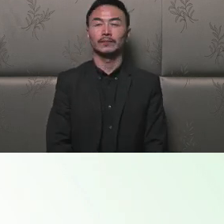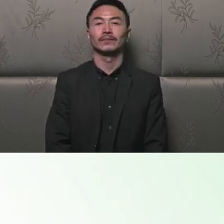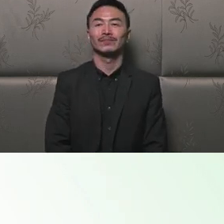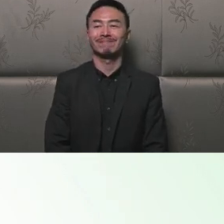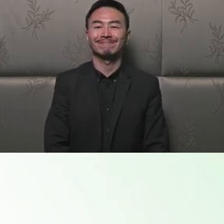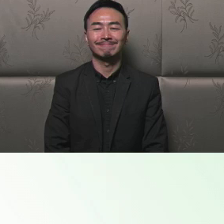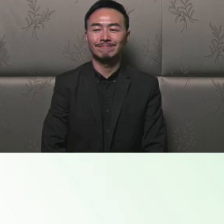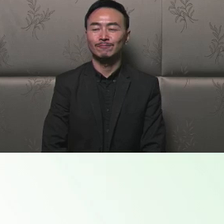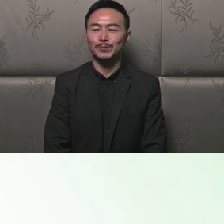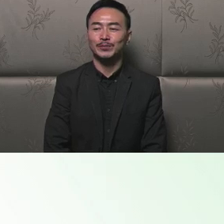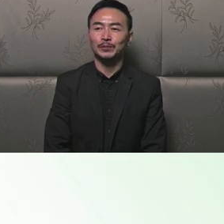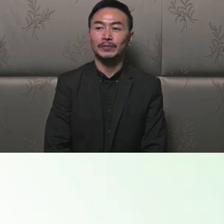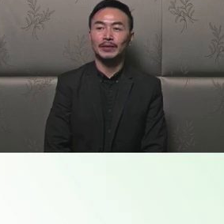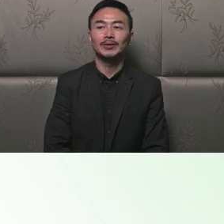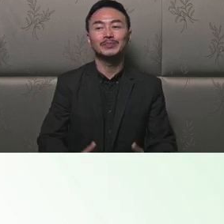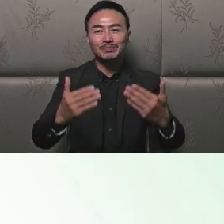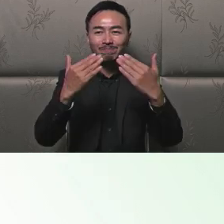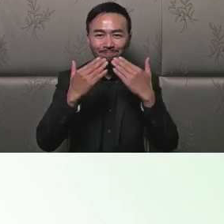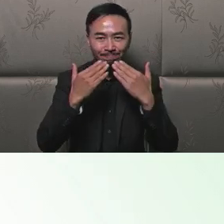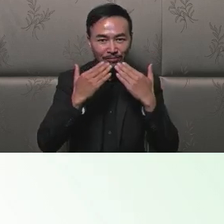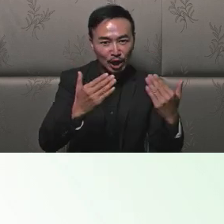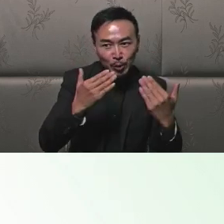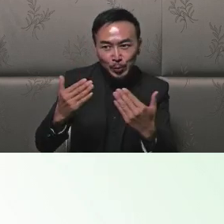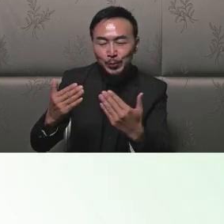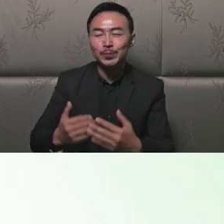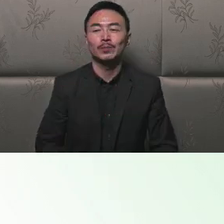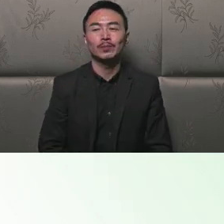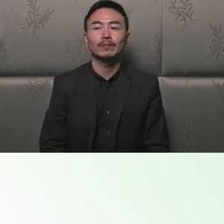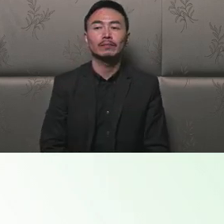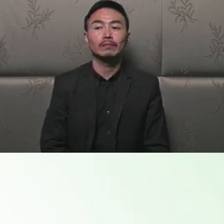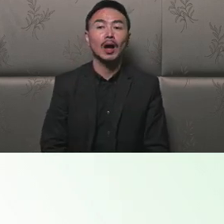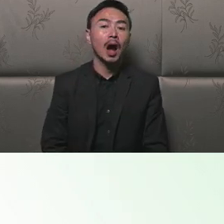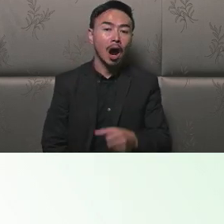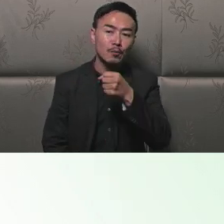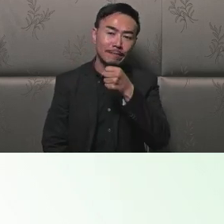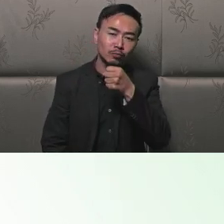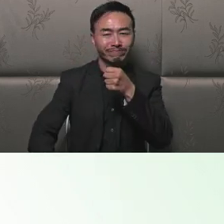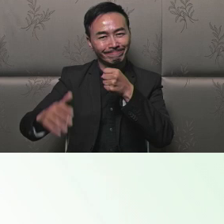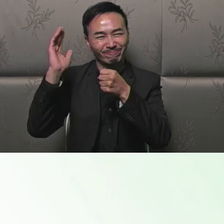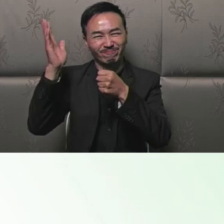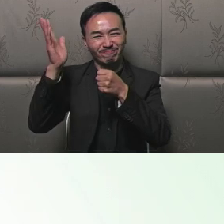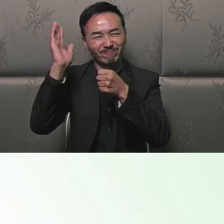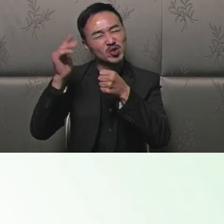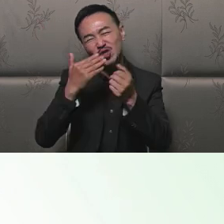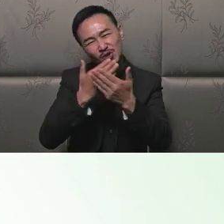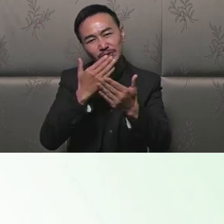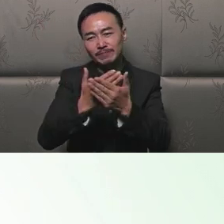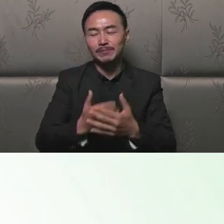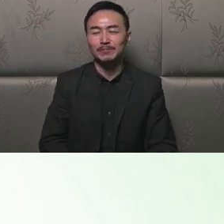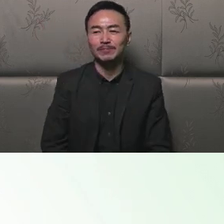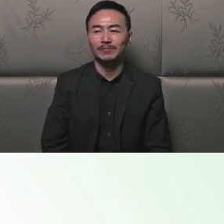Thank you very, very much for that presentation. A great presentation there. We have been able